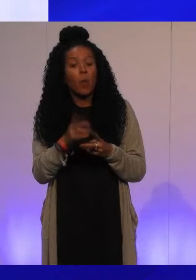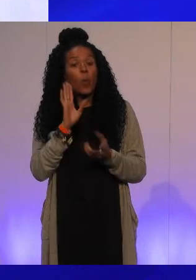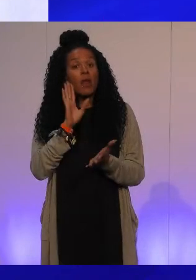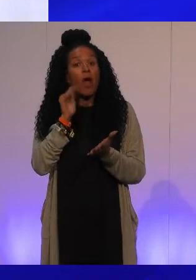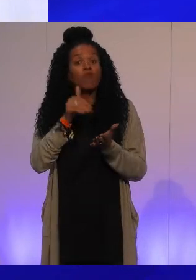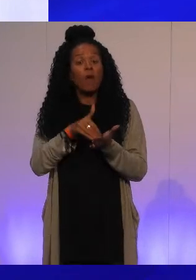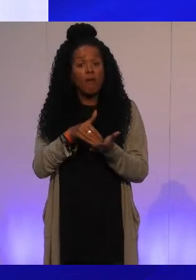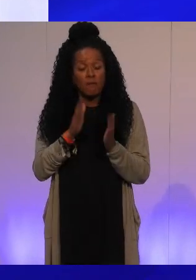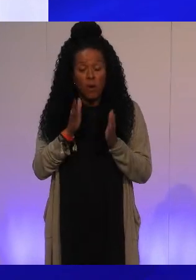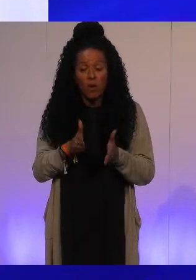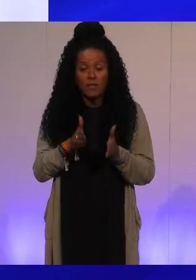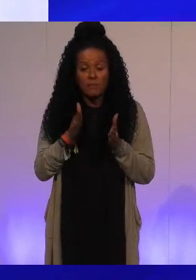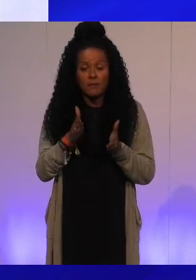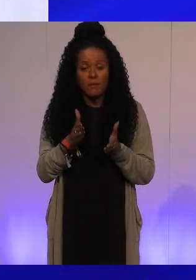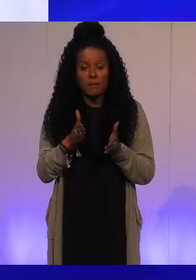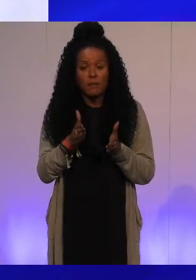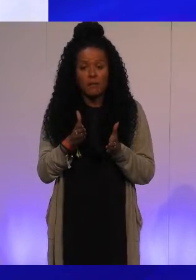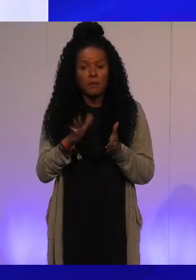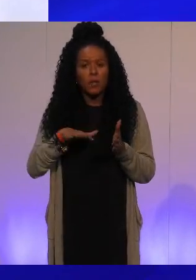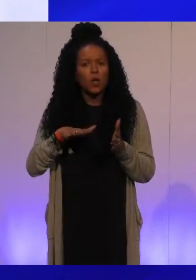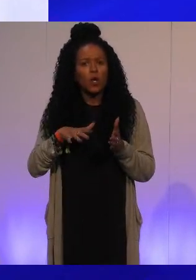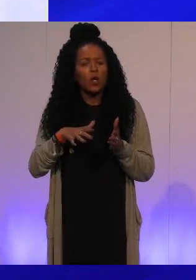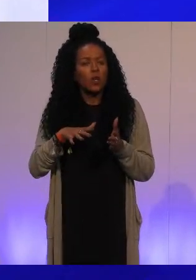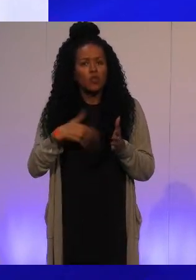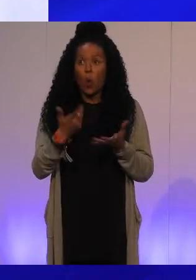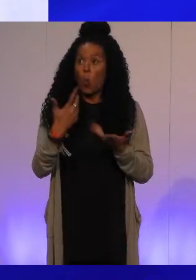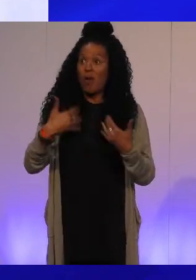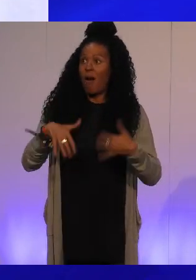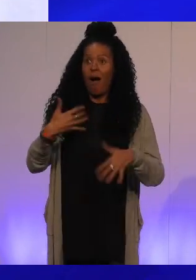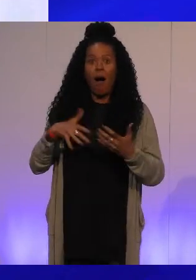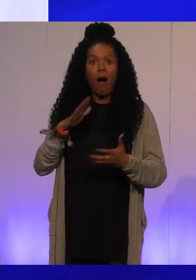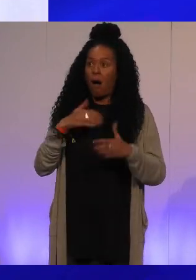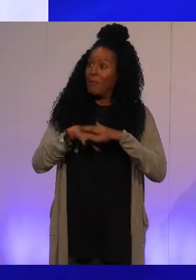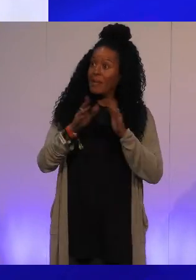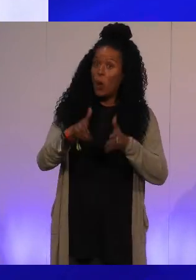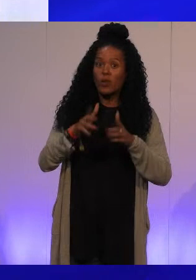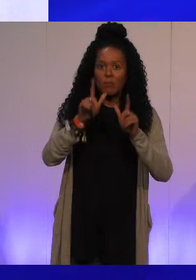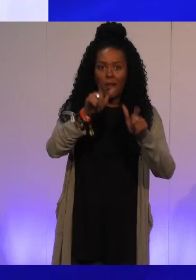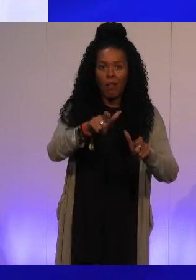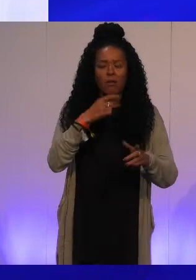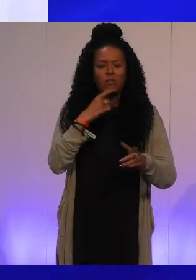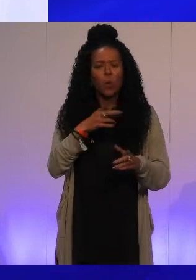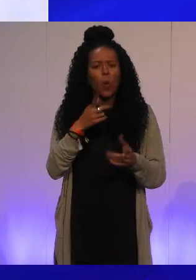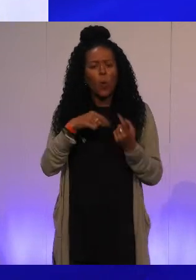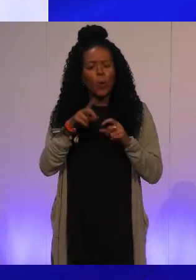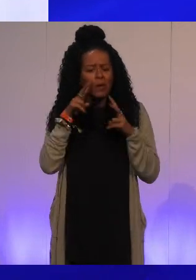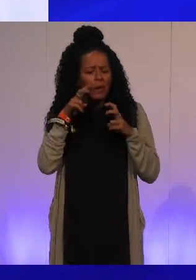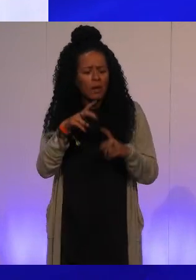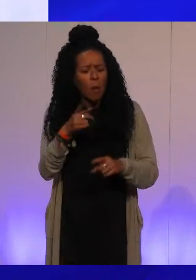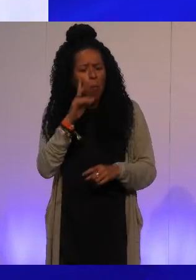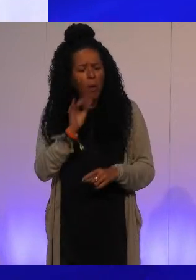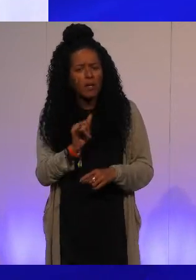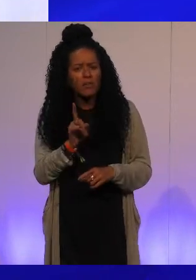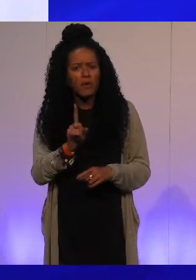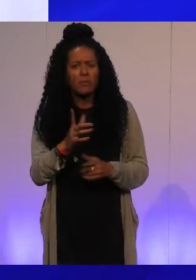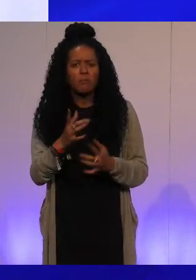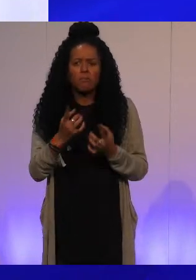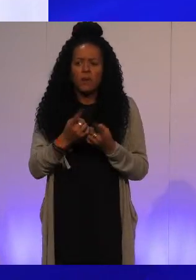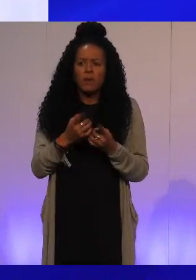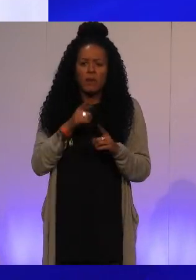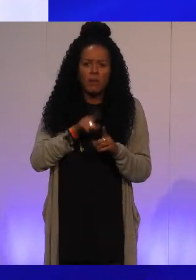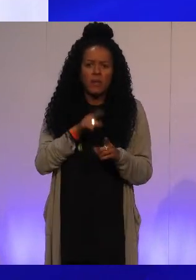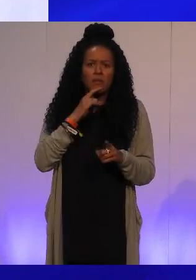you don't want to actually come to any harm. So one of the things we'll be looking at is things like